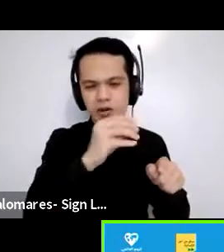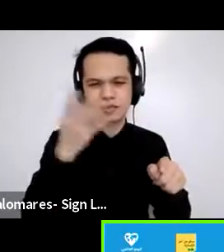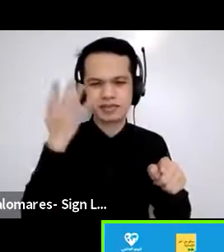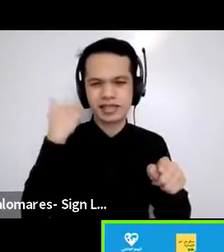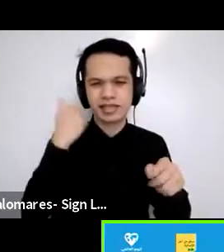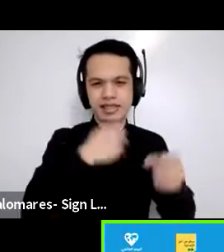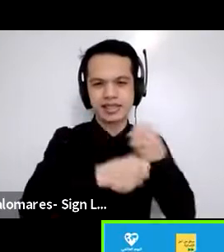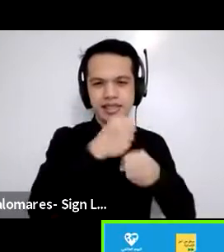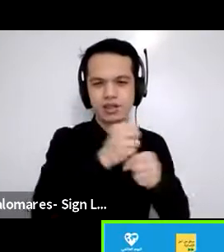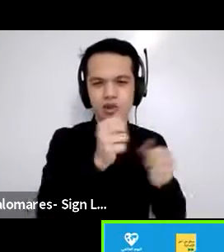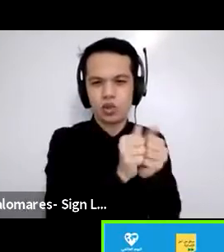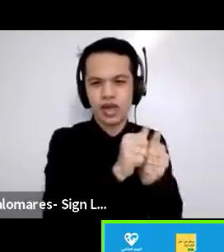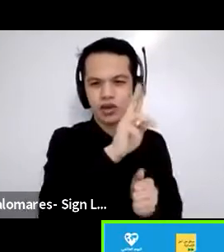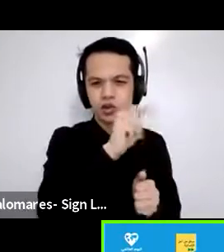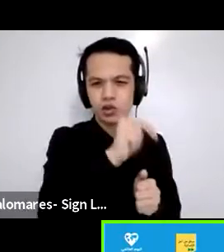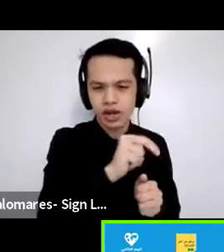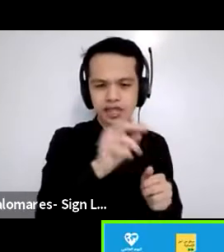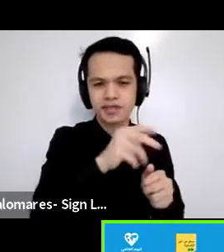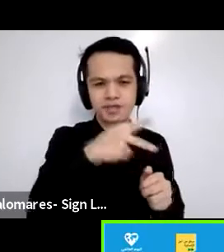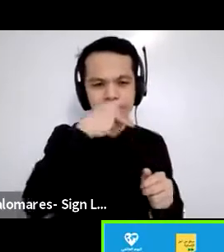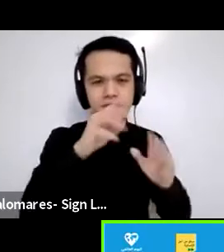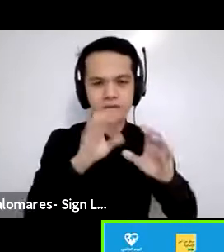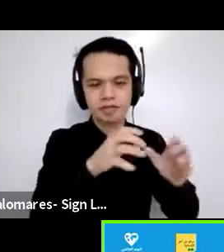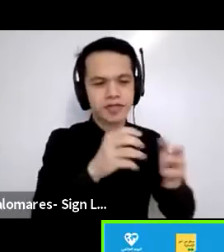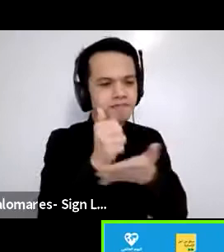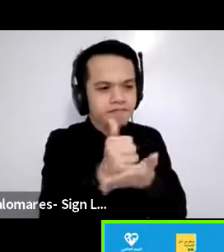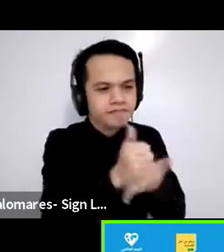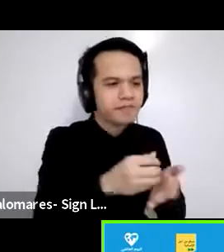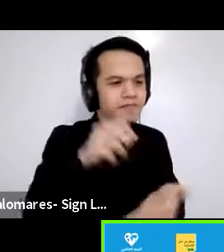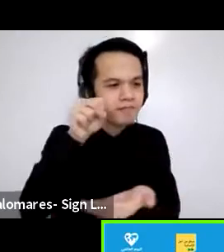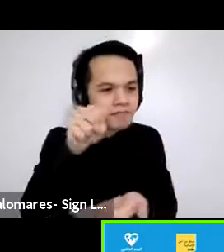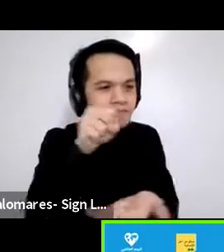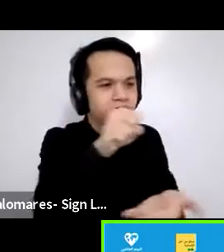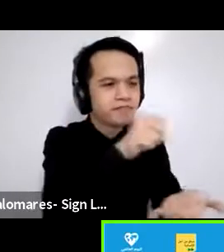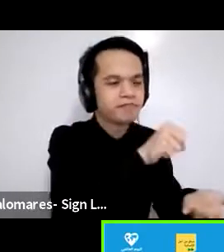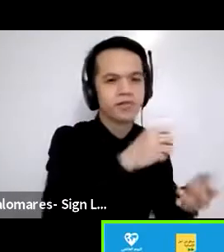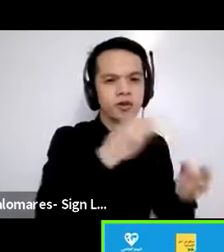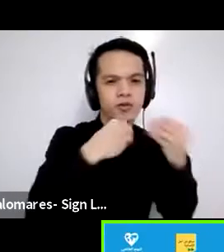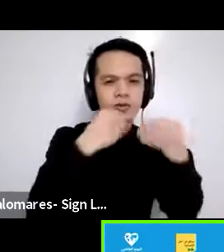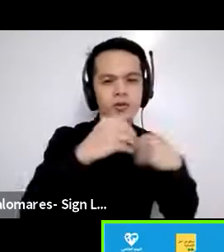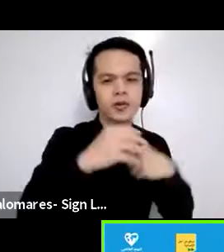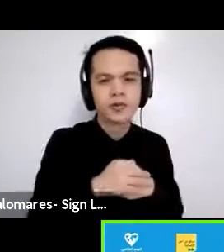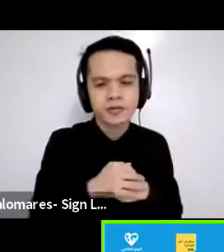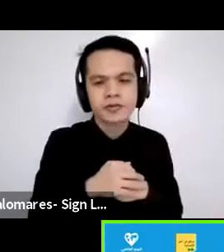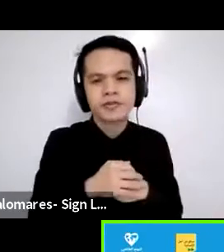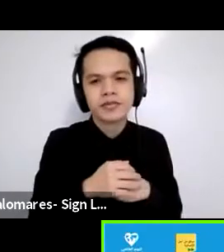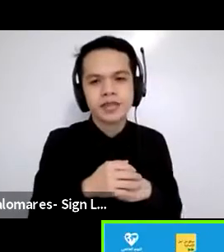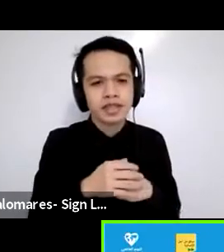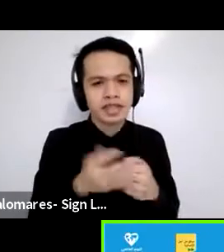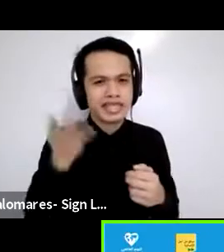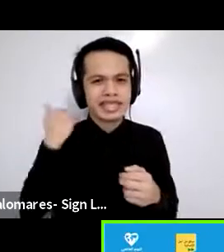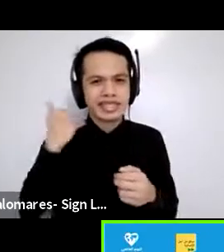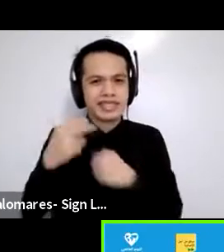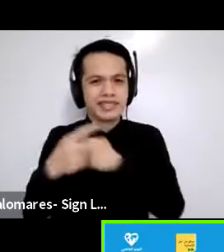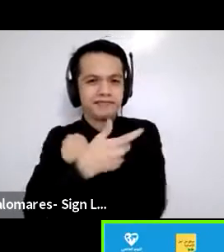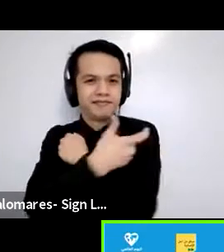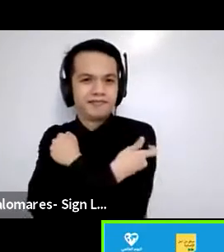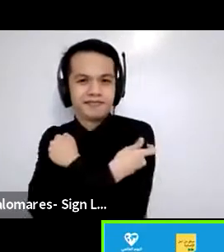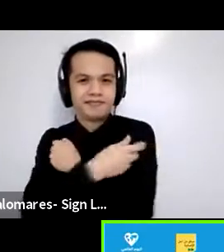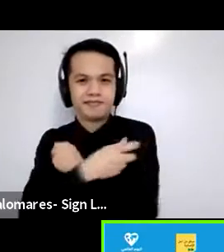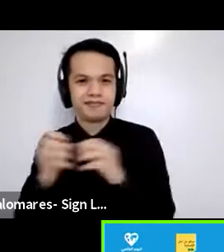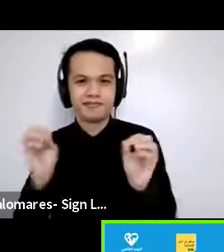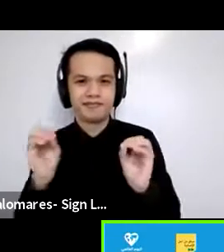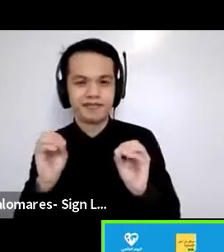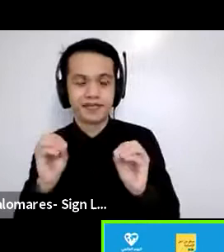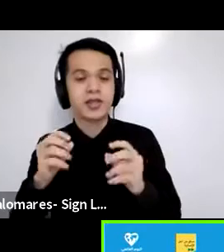UN and some private companies to help out and distribute relief goods. So at the time, there were no vaccines. So the